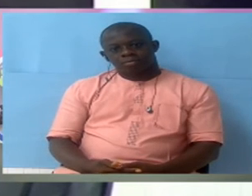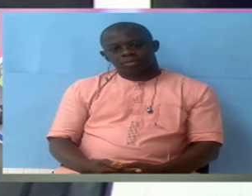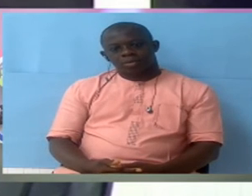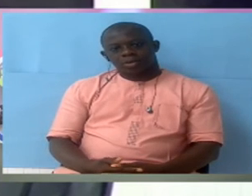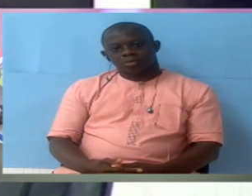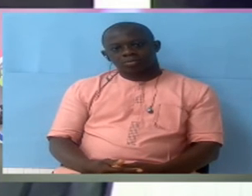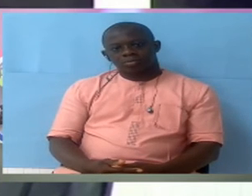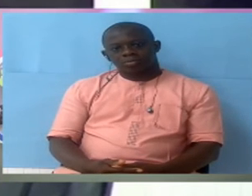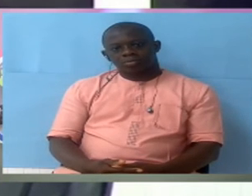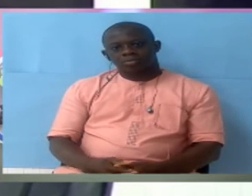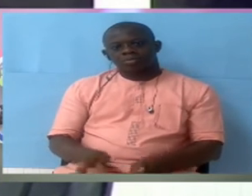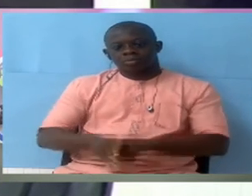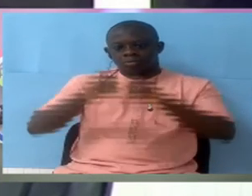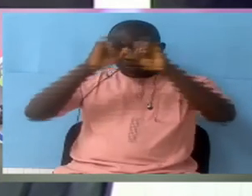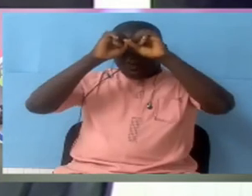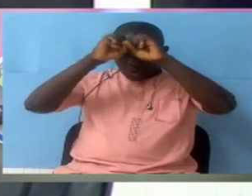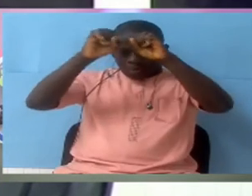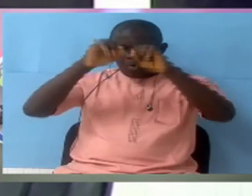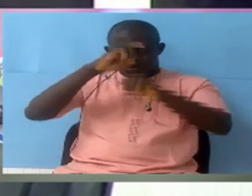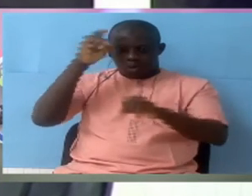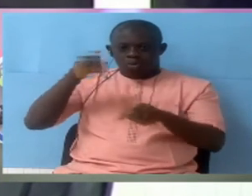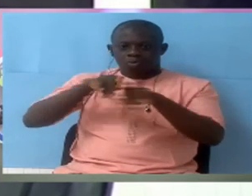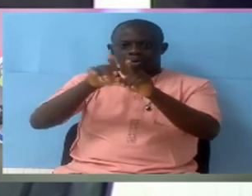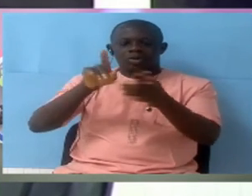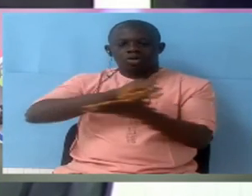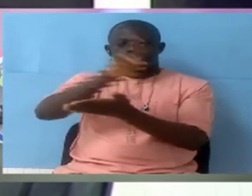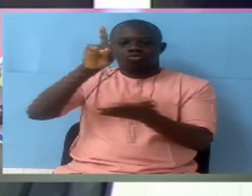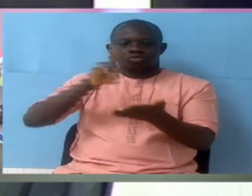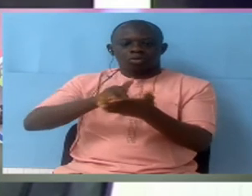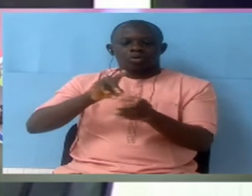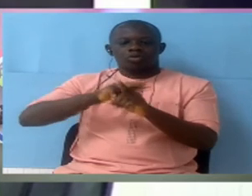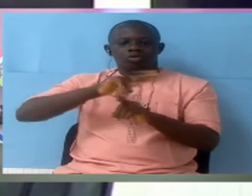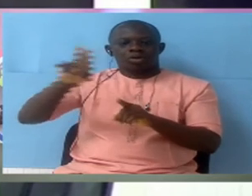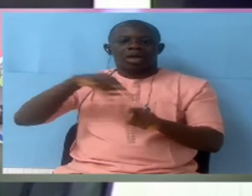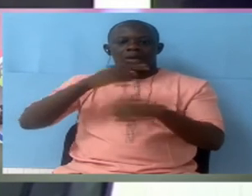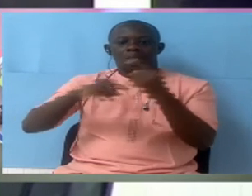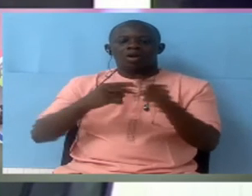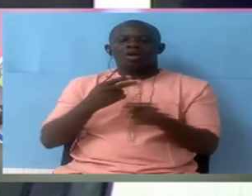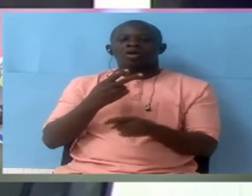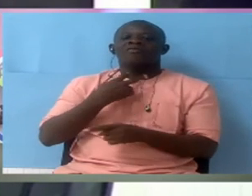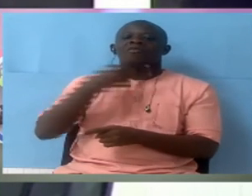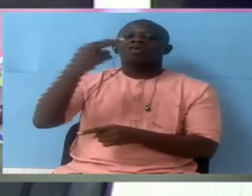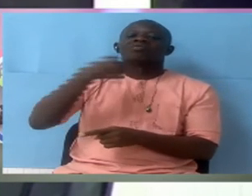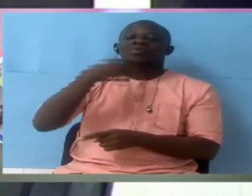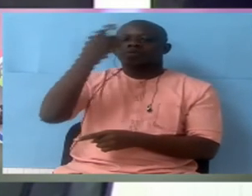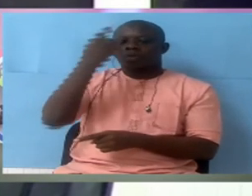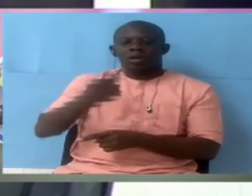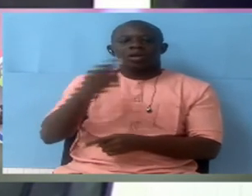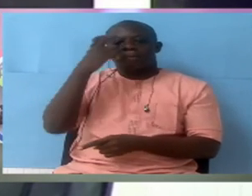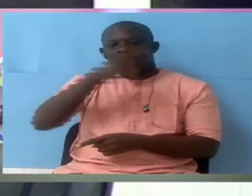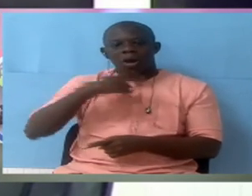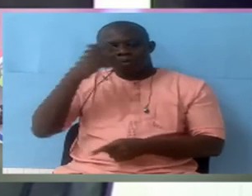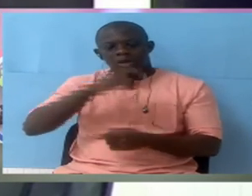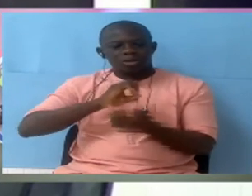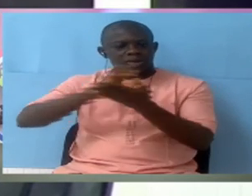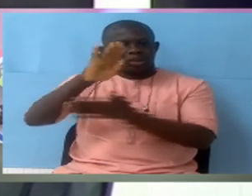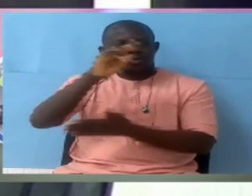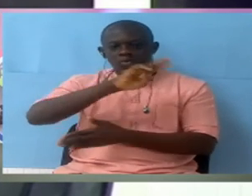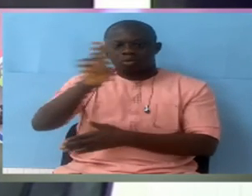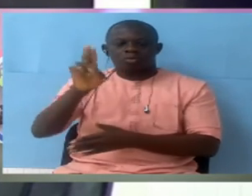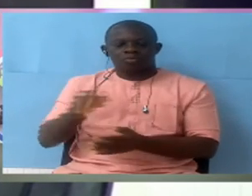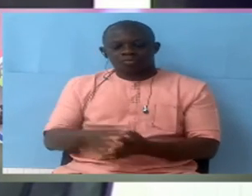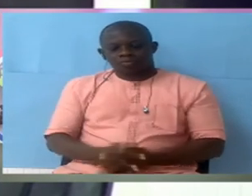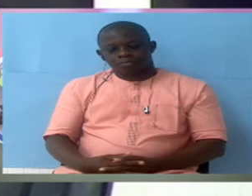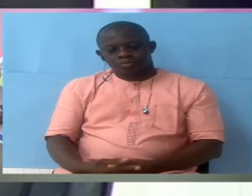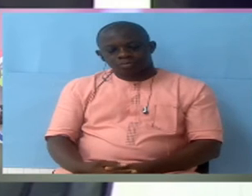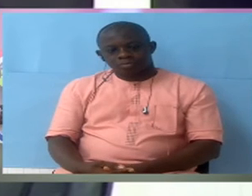Government work with documents but not with verbal instructions. Ngur gi mom nim wara doxé moy doxé ak kayit way